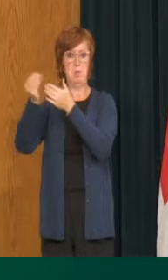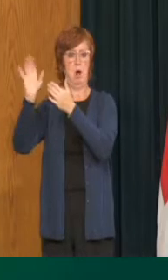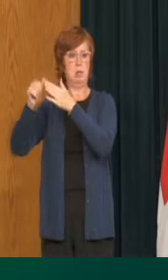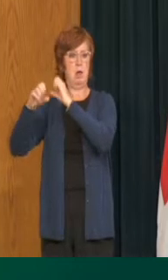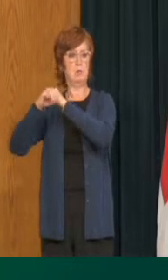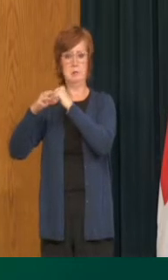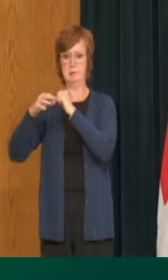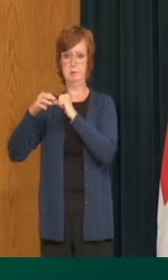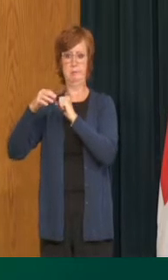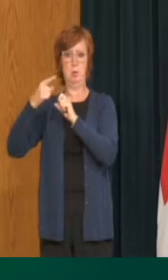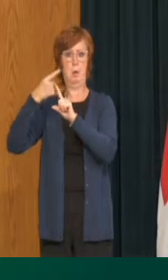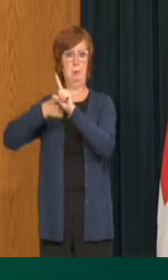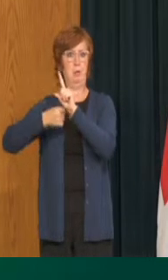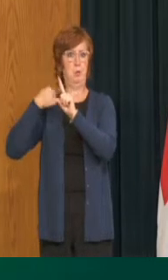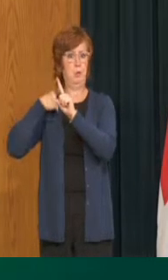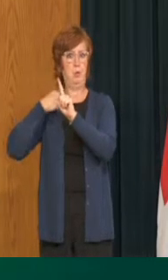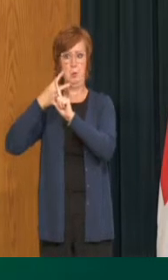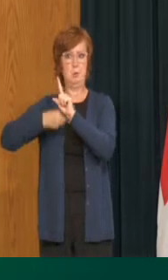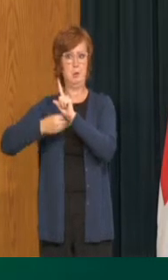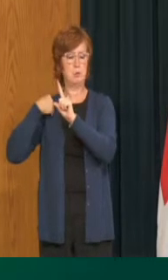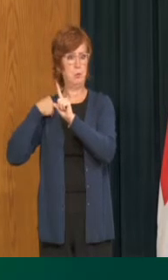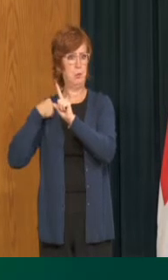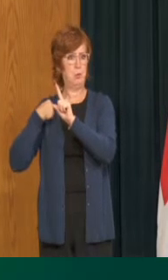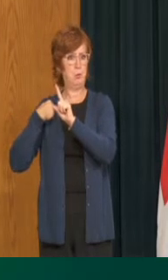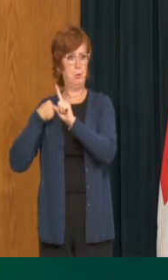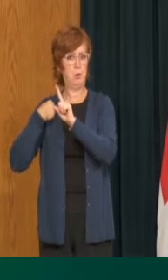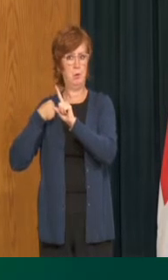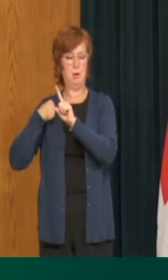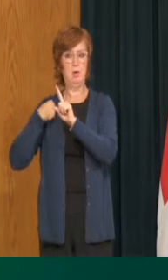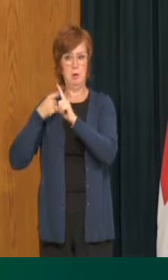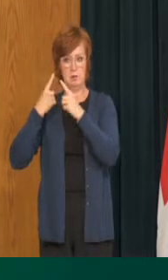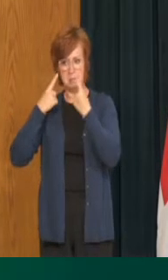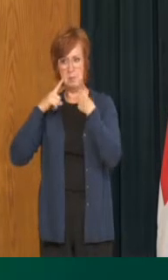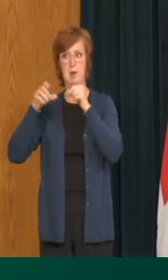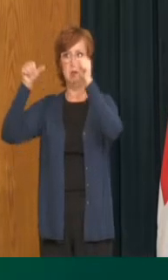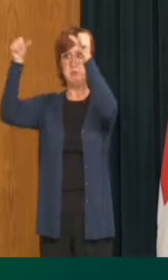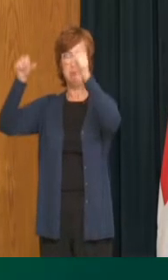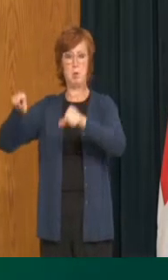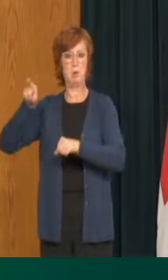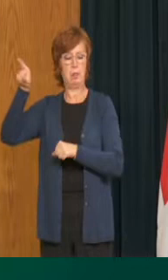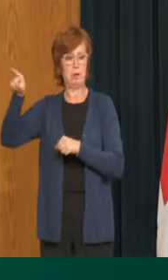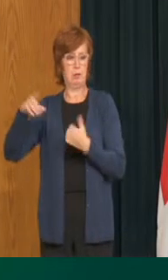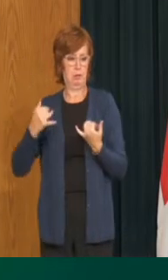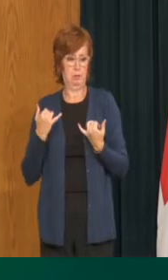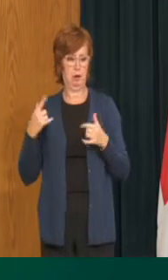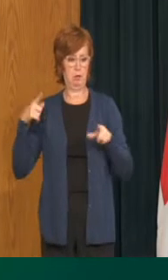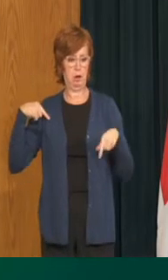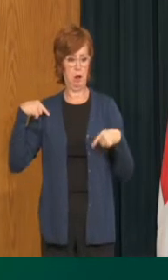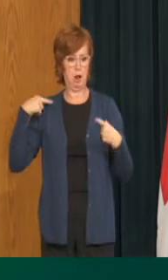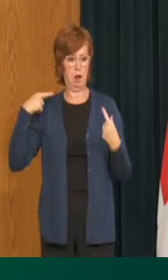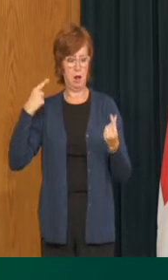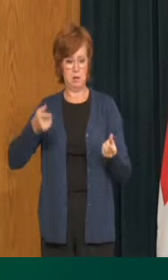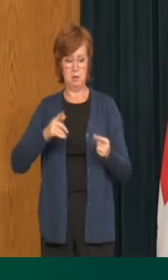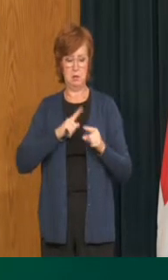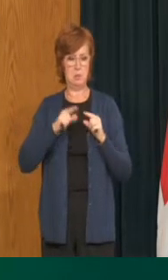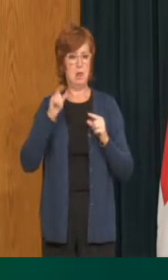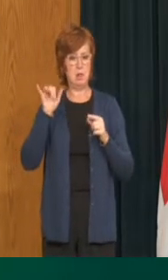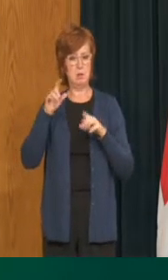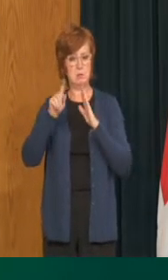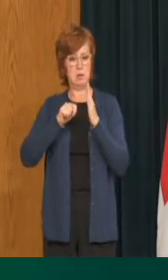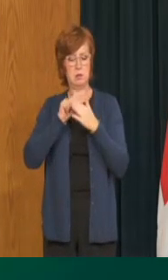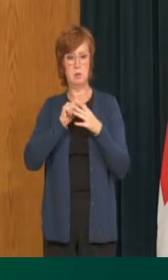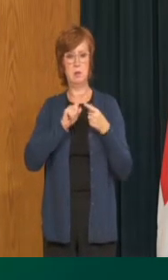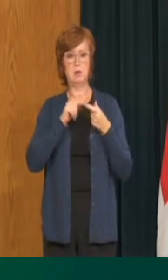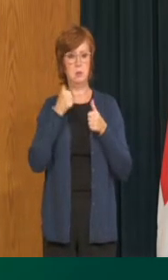outbreaks in groupings of communities or in communities. We had the first one in La Loche. We had an outbreak in a number of